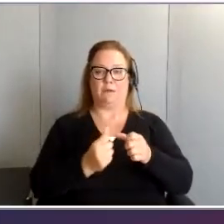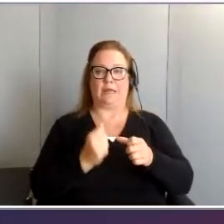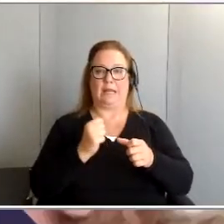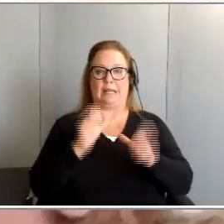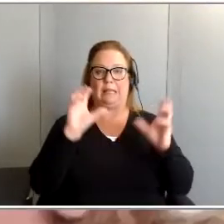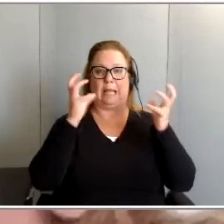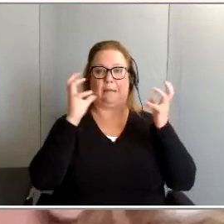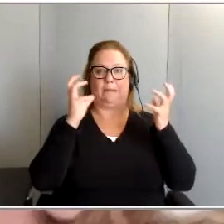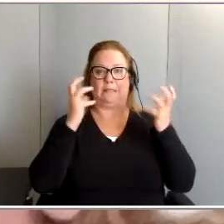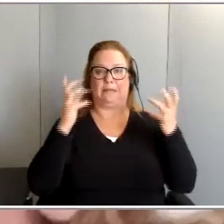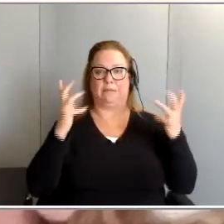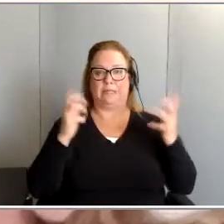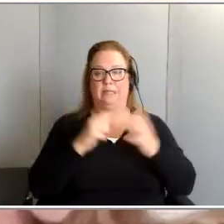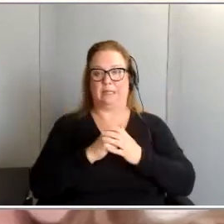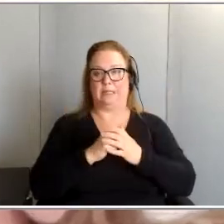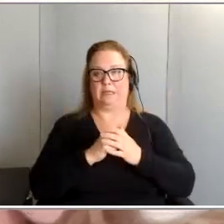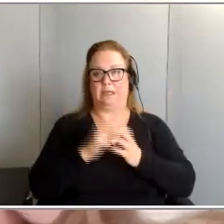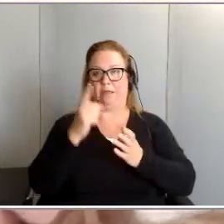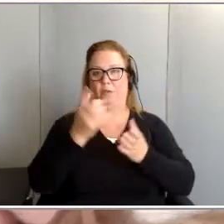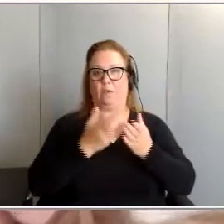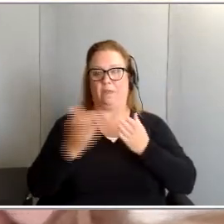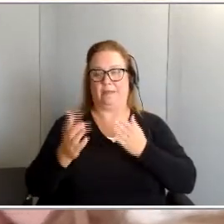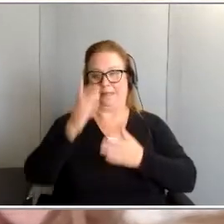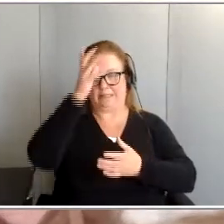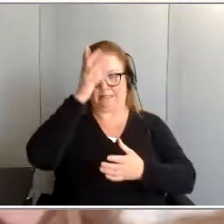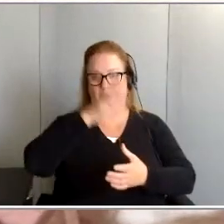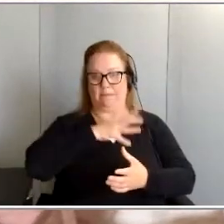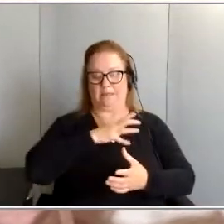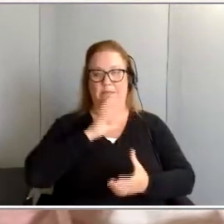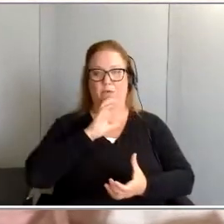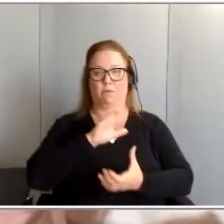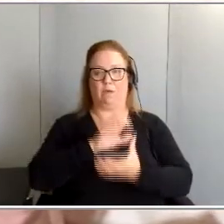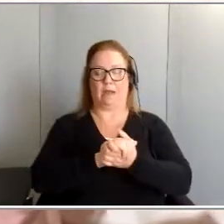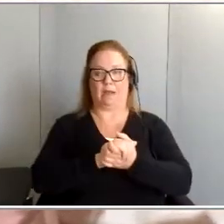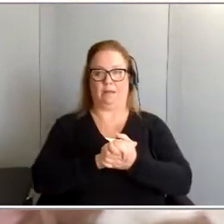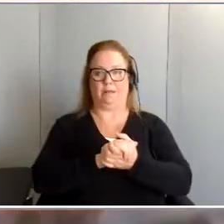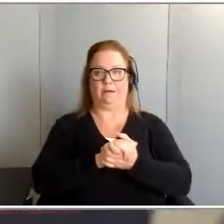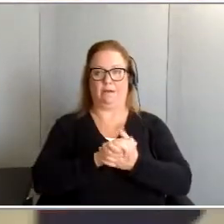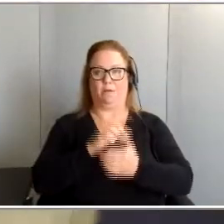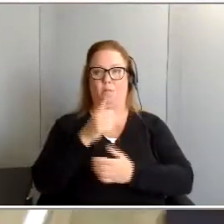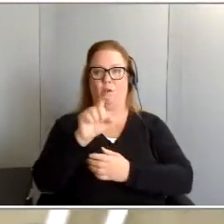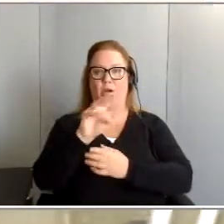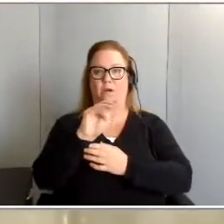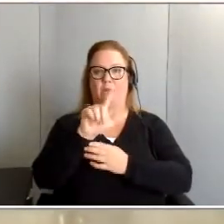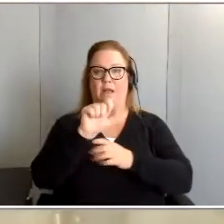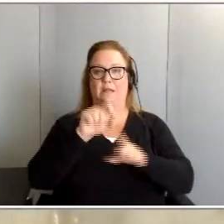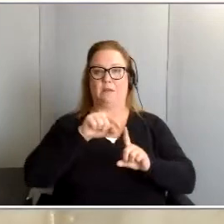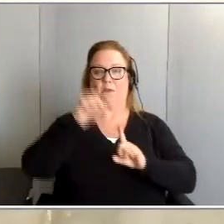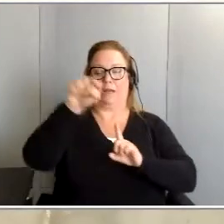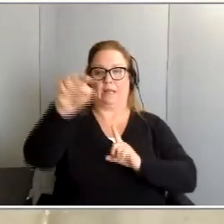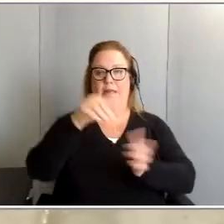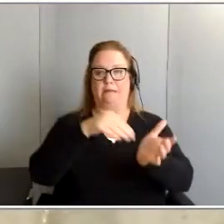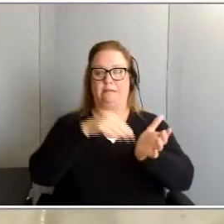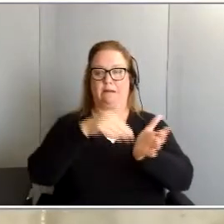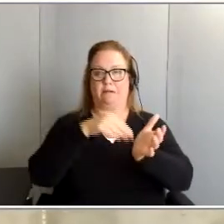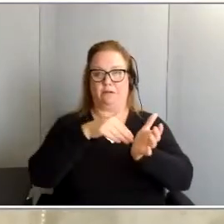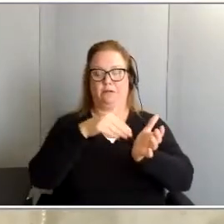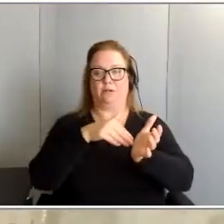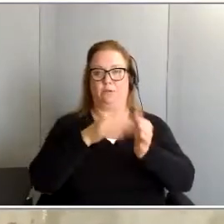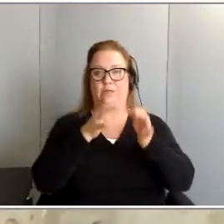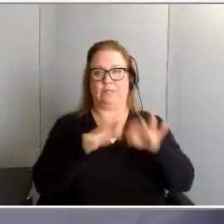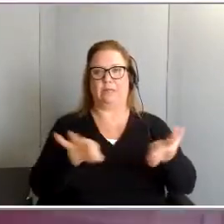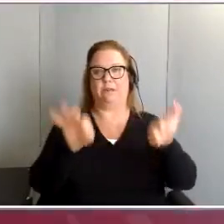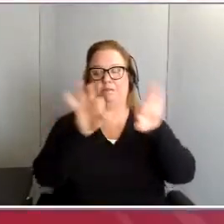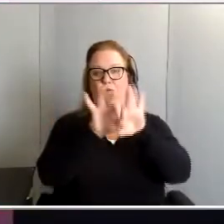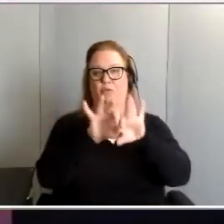it. The one thing this man's wife did from more than 100 miles away that doctors say was just as important as their work in